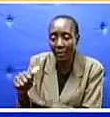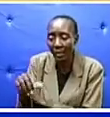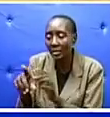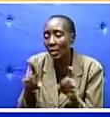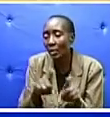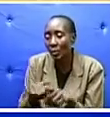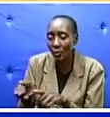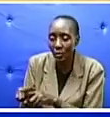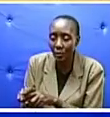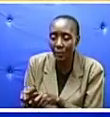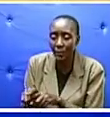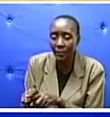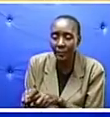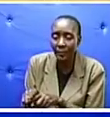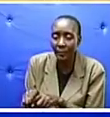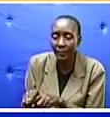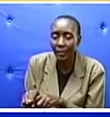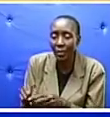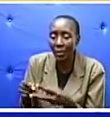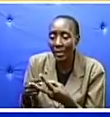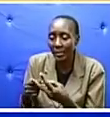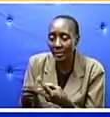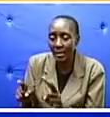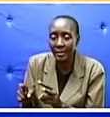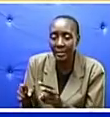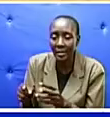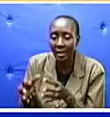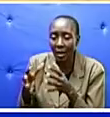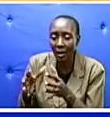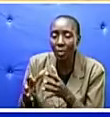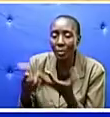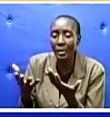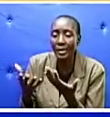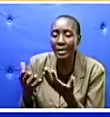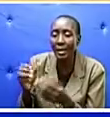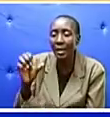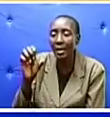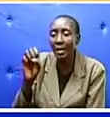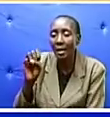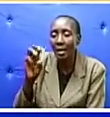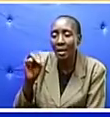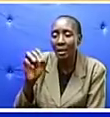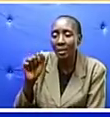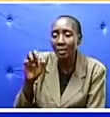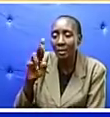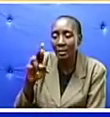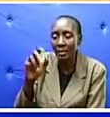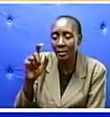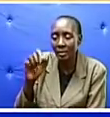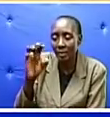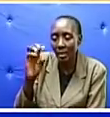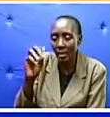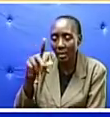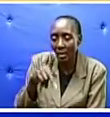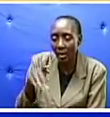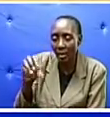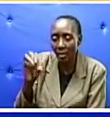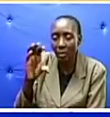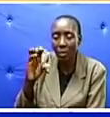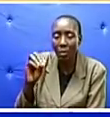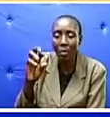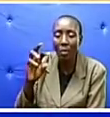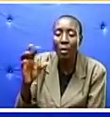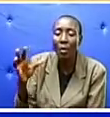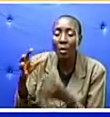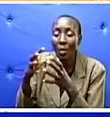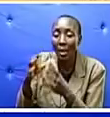we started a movement called Smart Up Organization, where we came up with a welfare